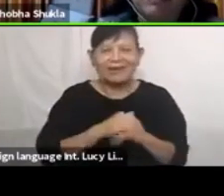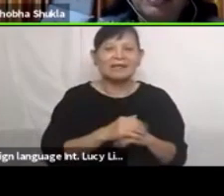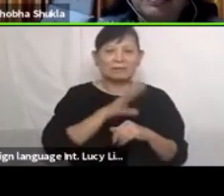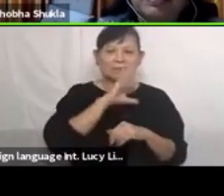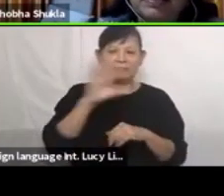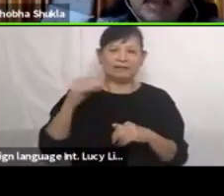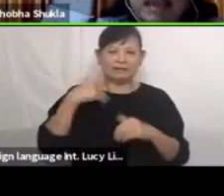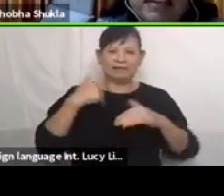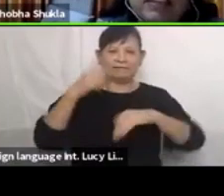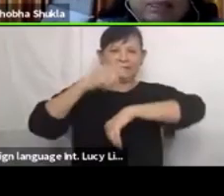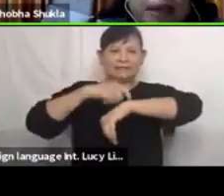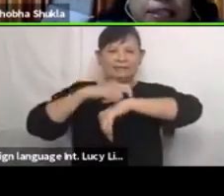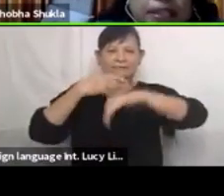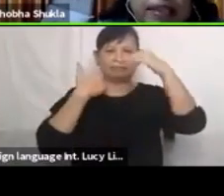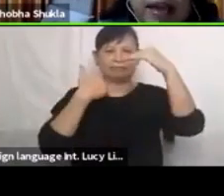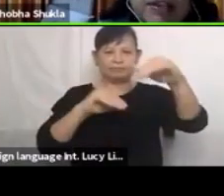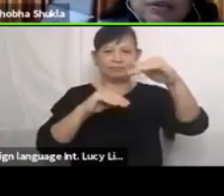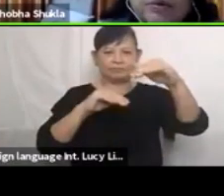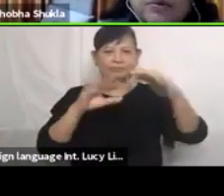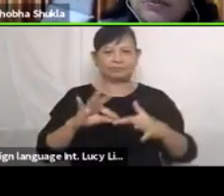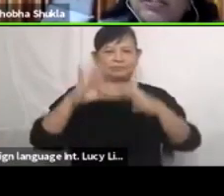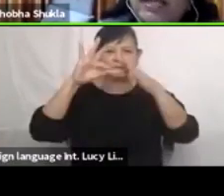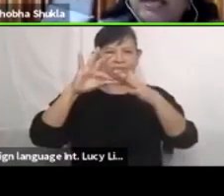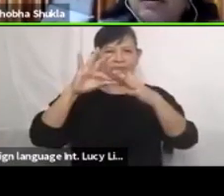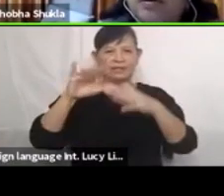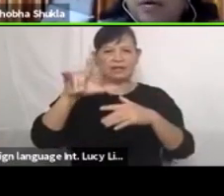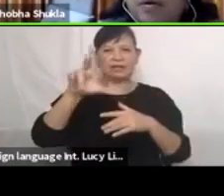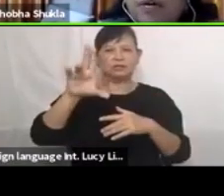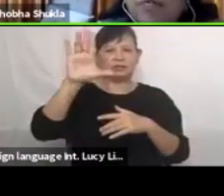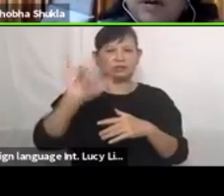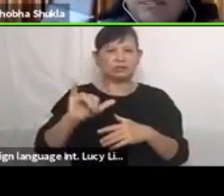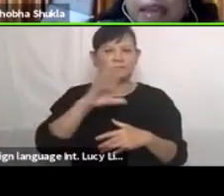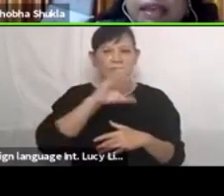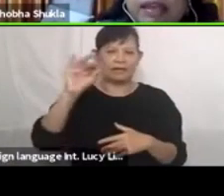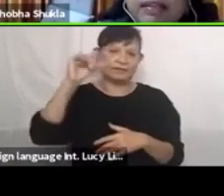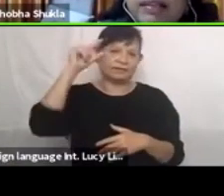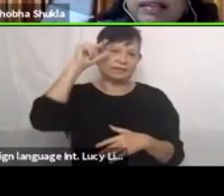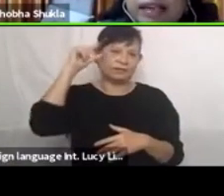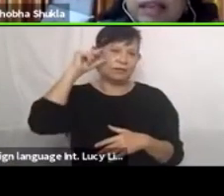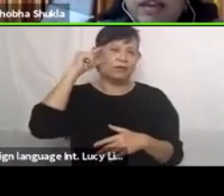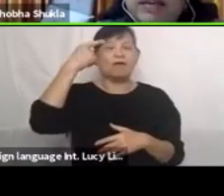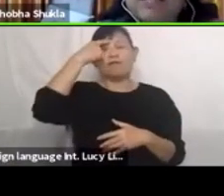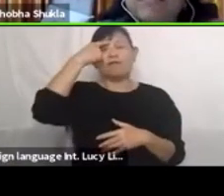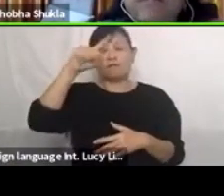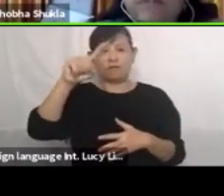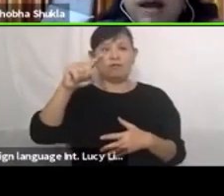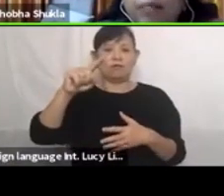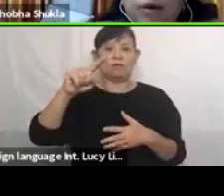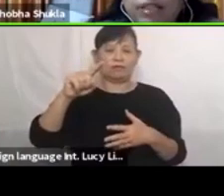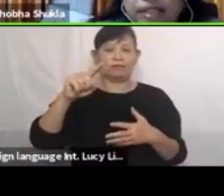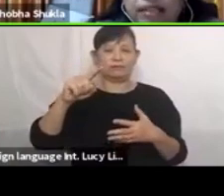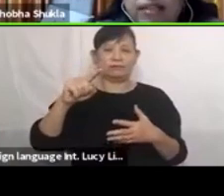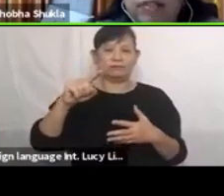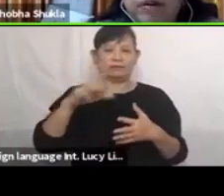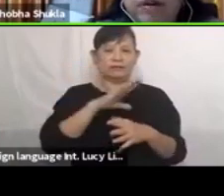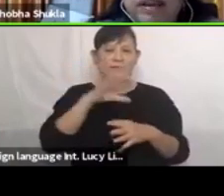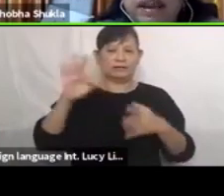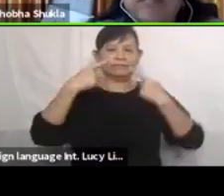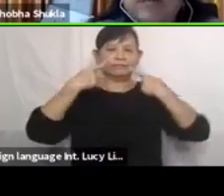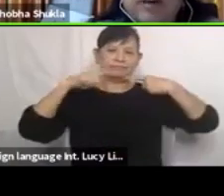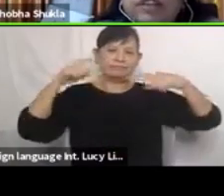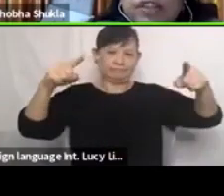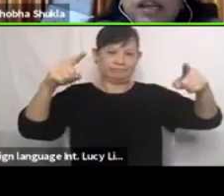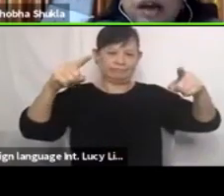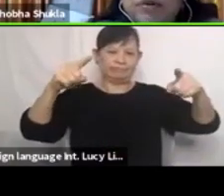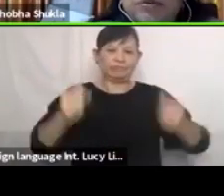time limitations. And special thanks to Lucy and Go for making this event far more successful